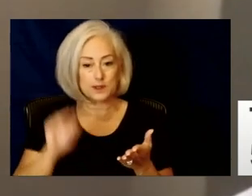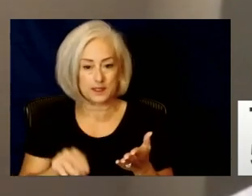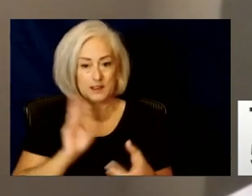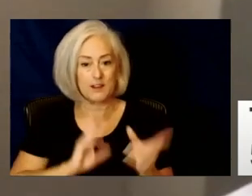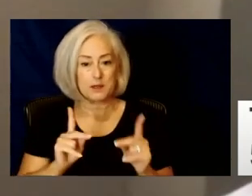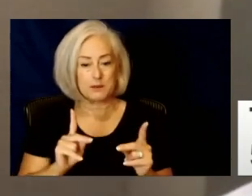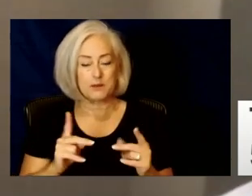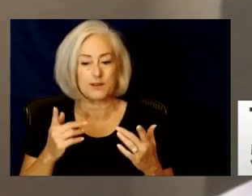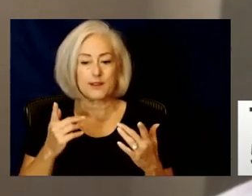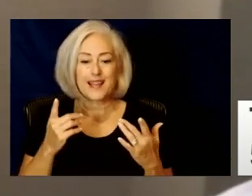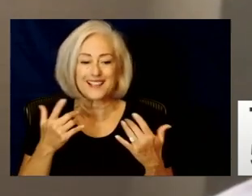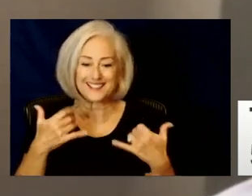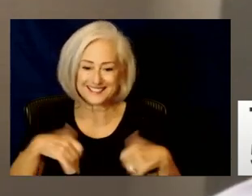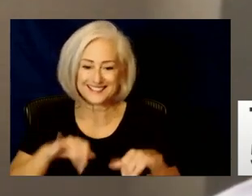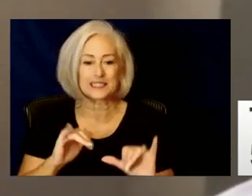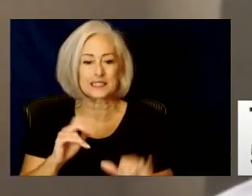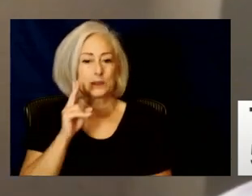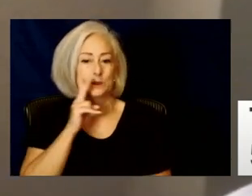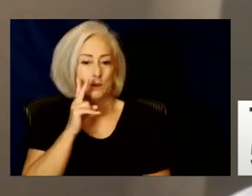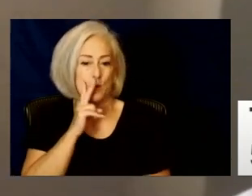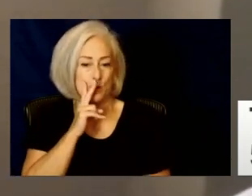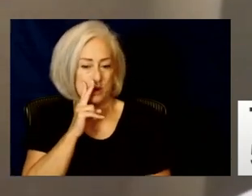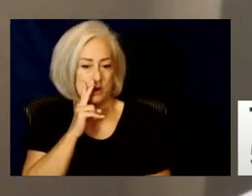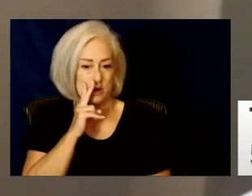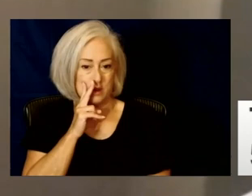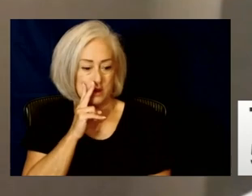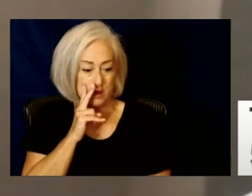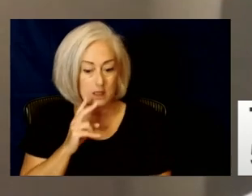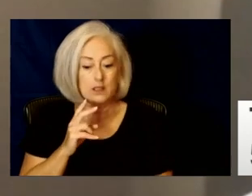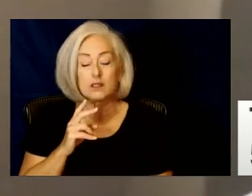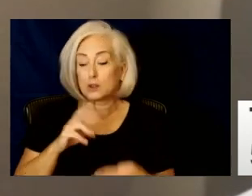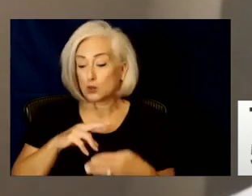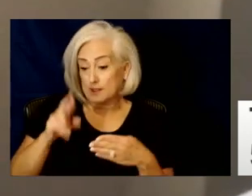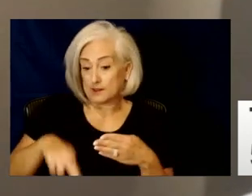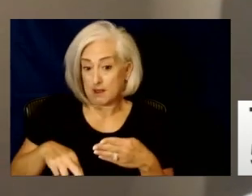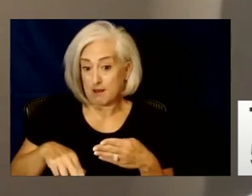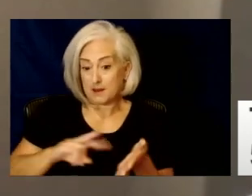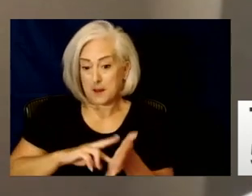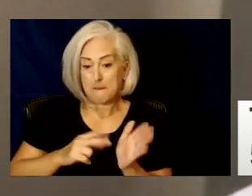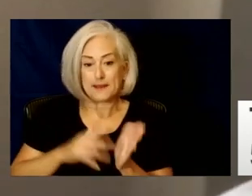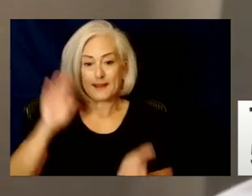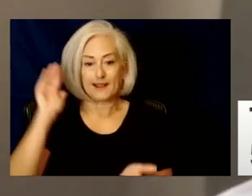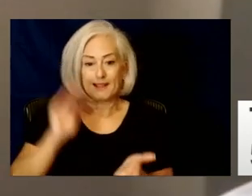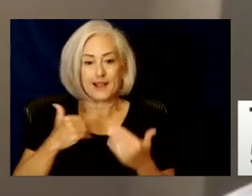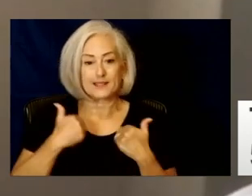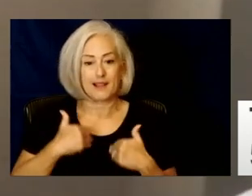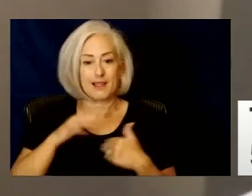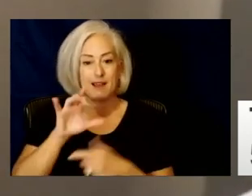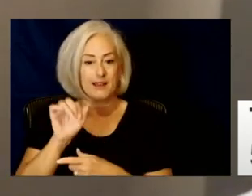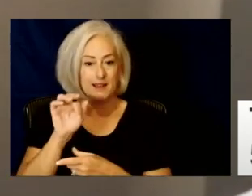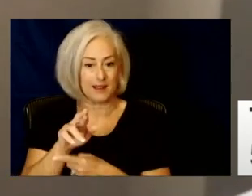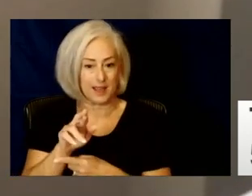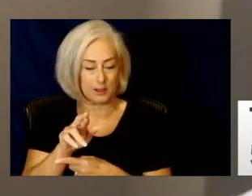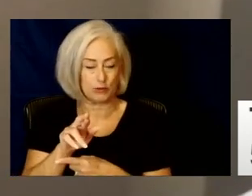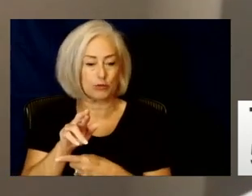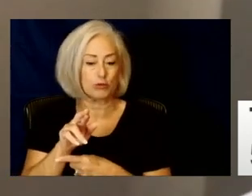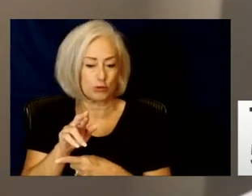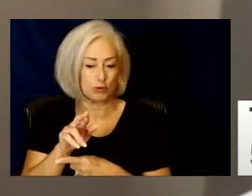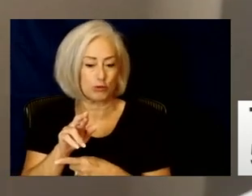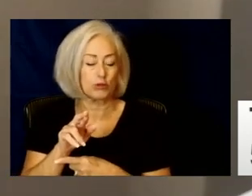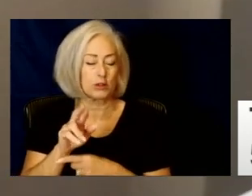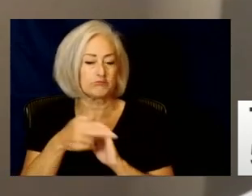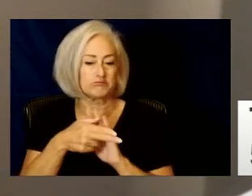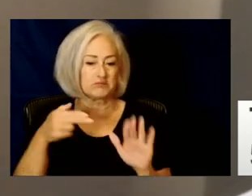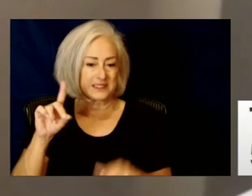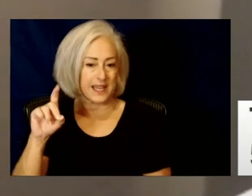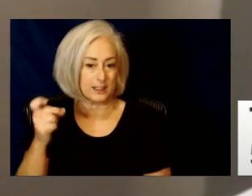smoking. And as a result, you know, we're seeing less cases of lung cancer. So a lot of preventative measures, getting